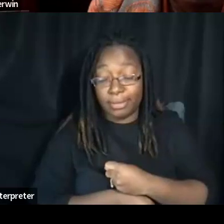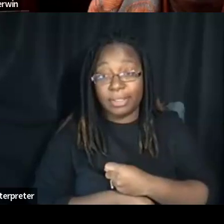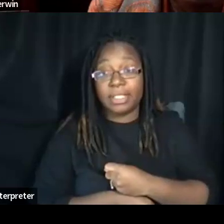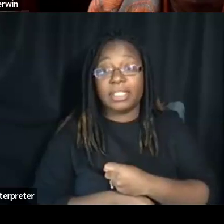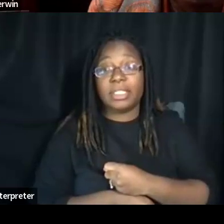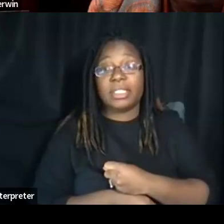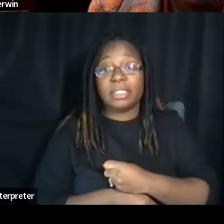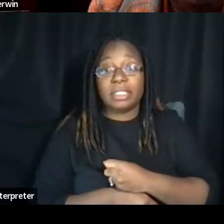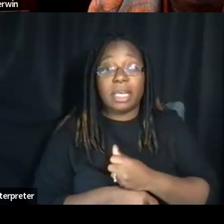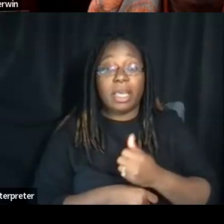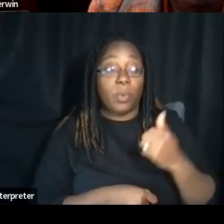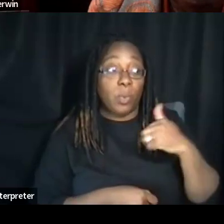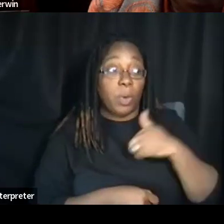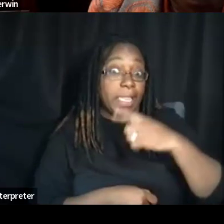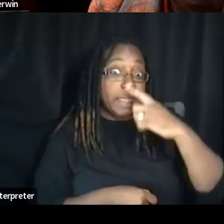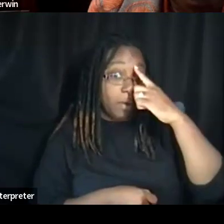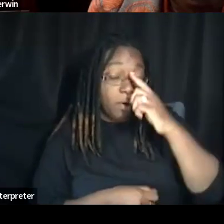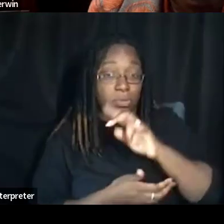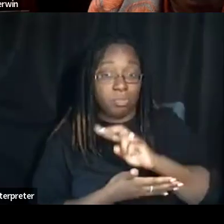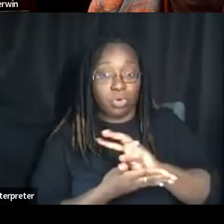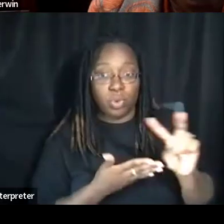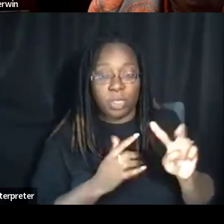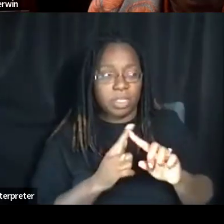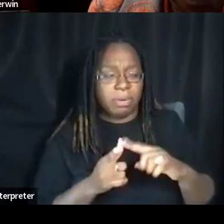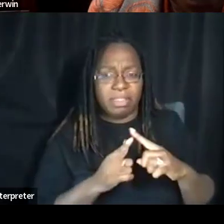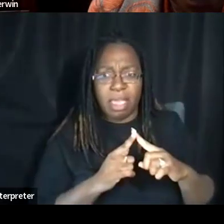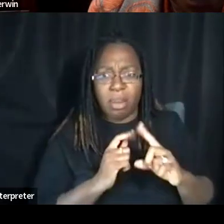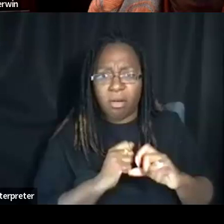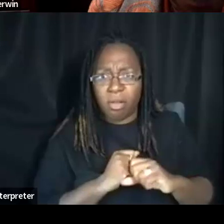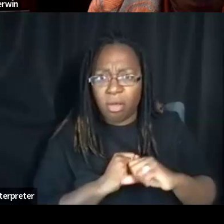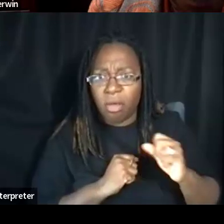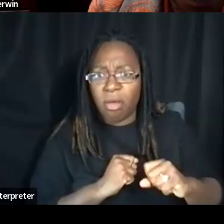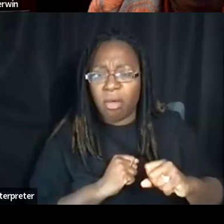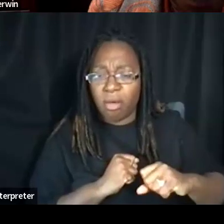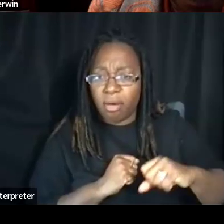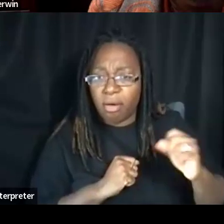that 2-week period that it was first thought we were going to do,